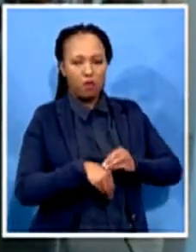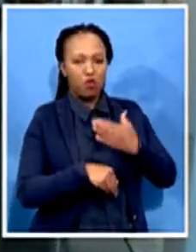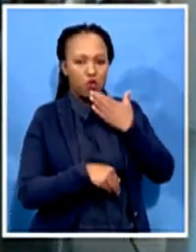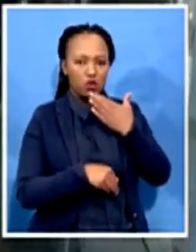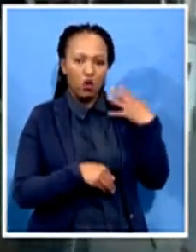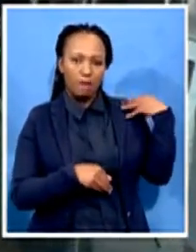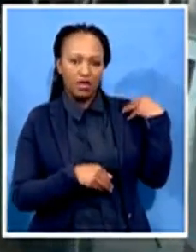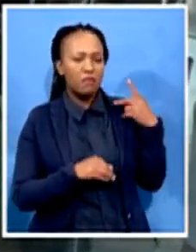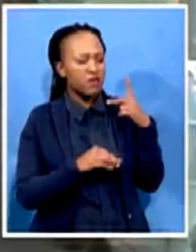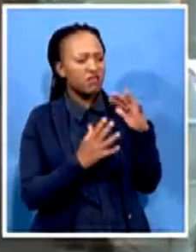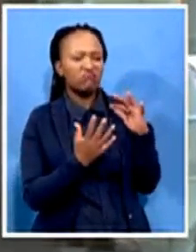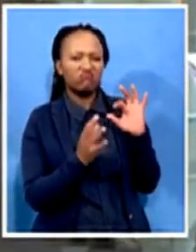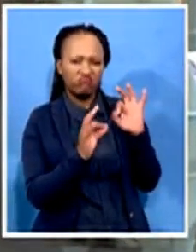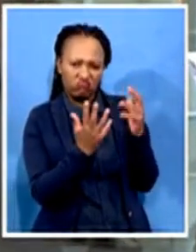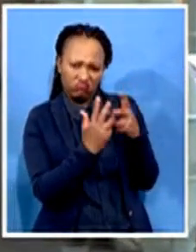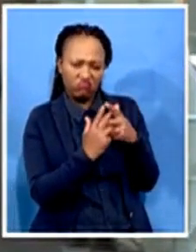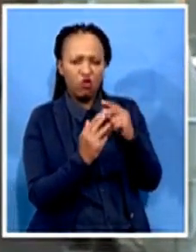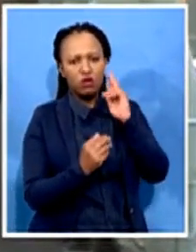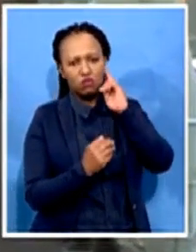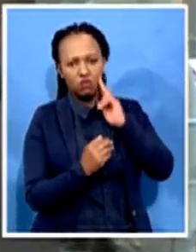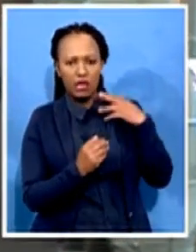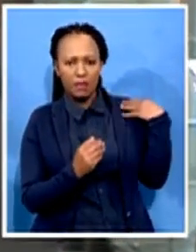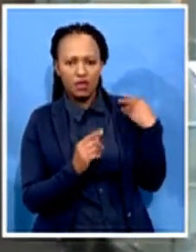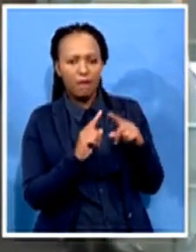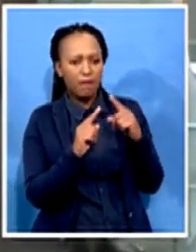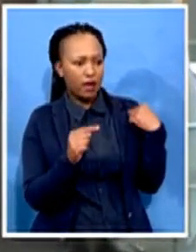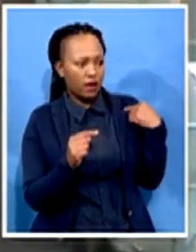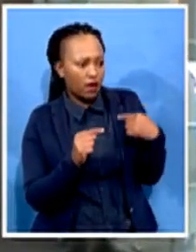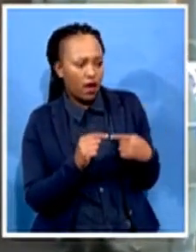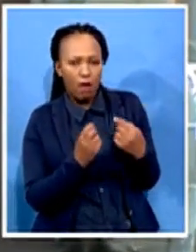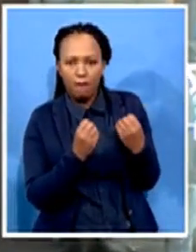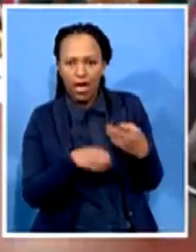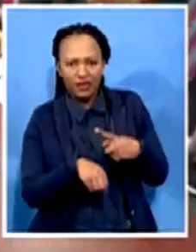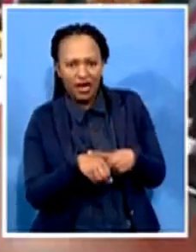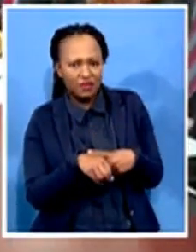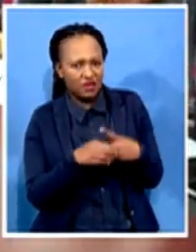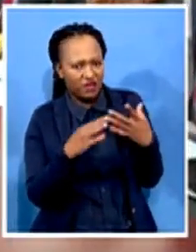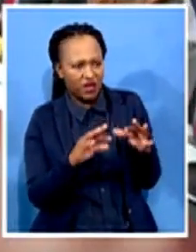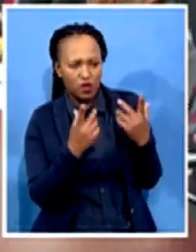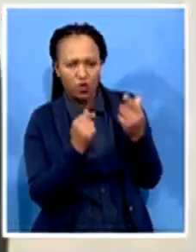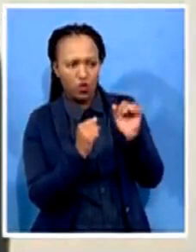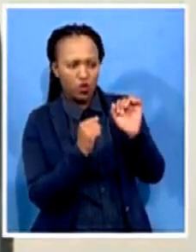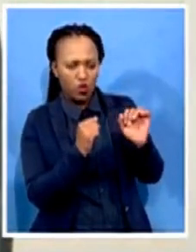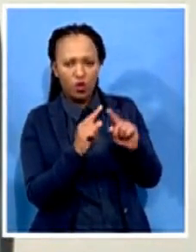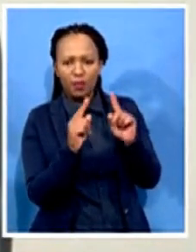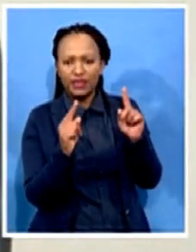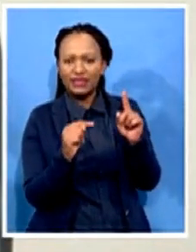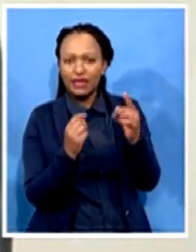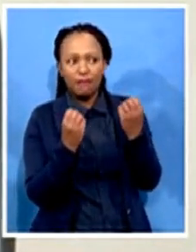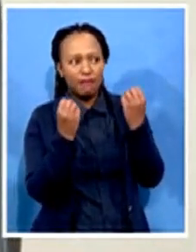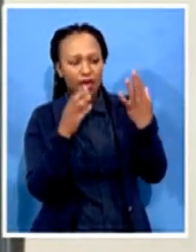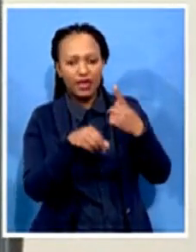now proven to us over a time that, it is maybe time that she gets replaced as the Minister of